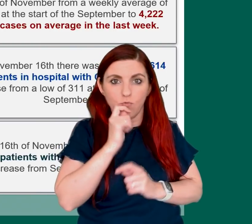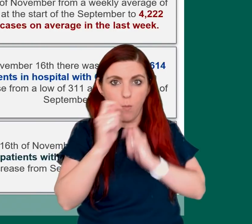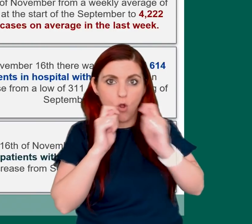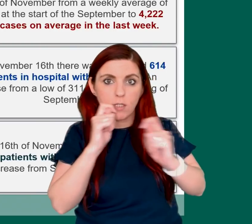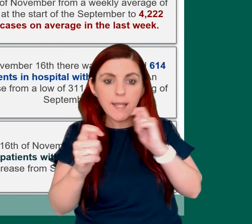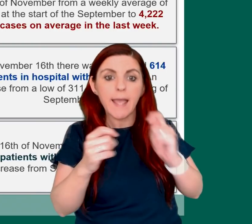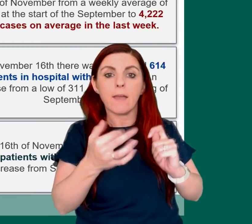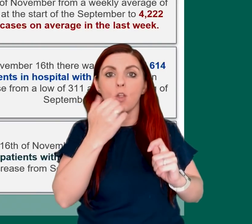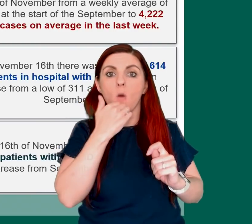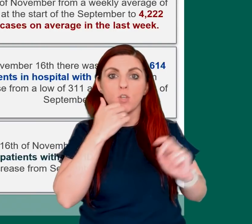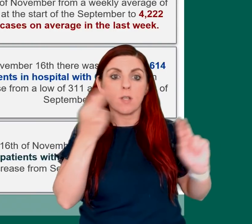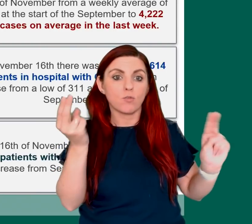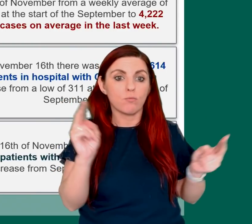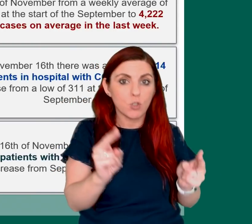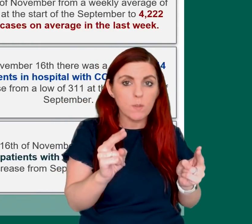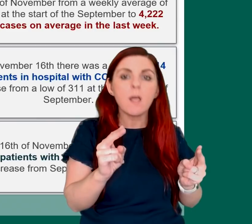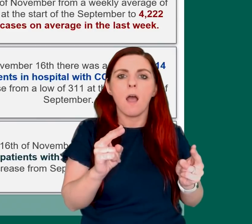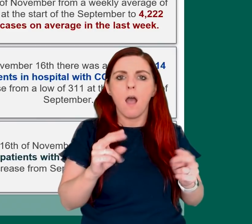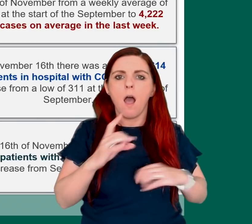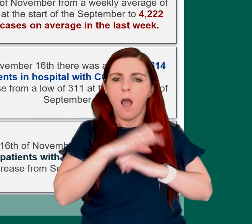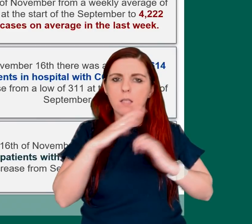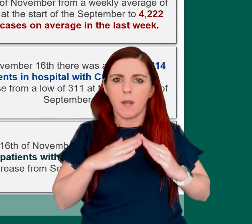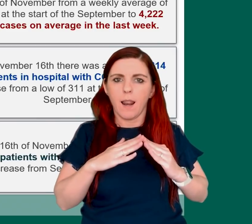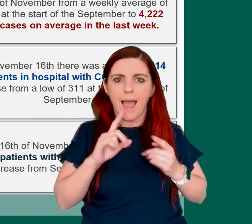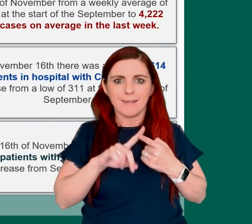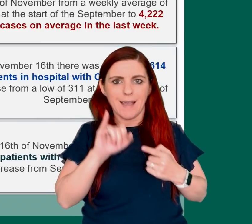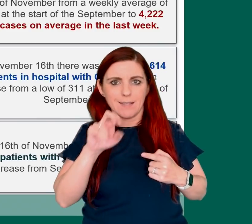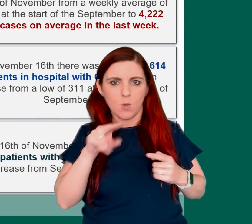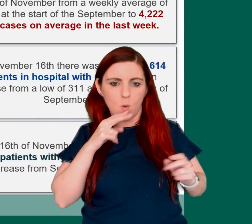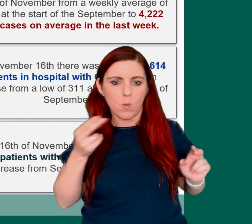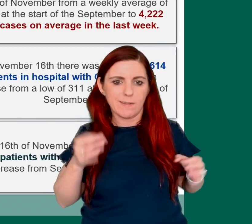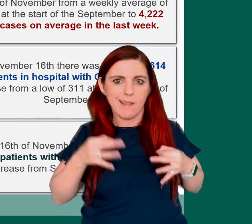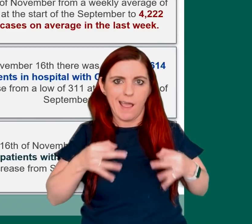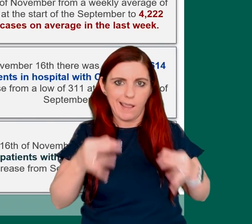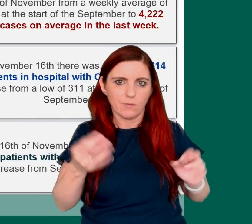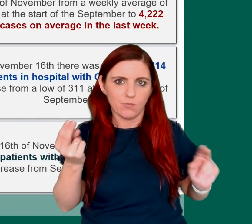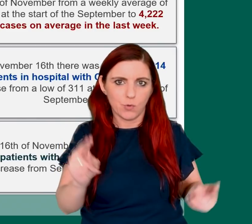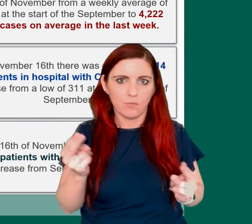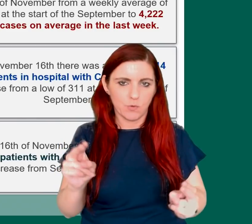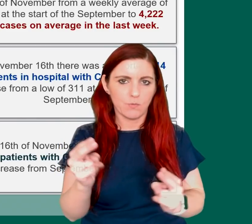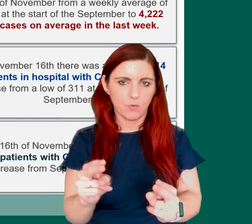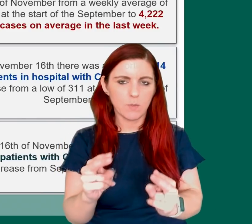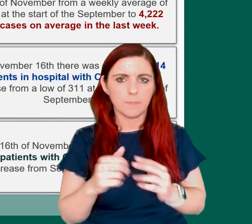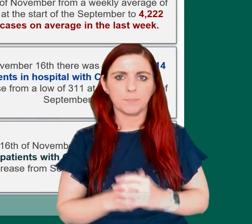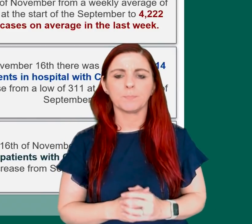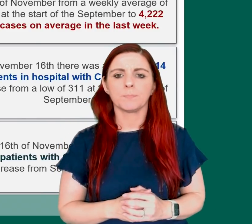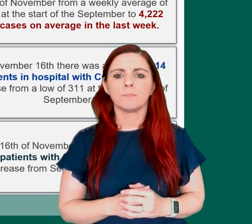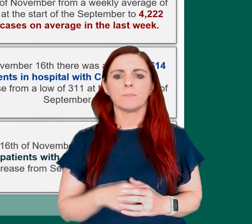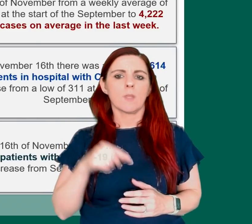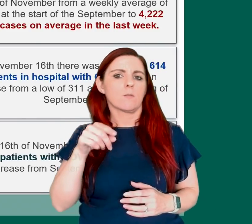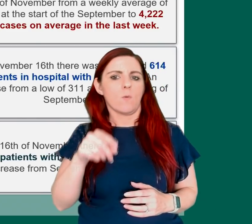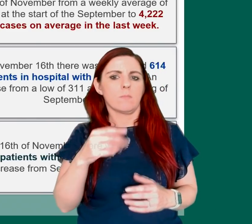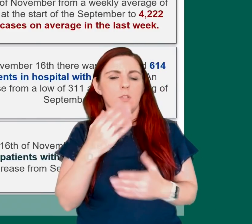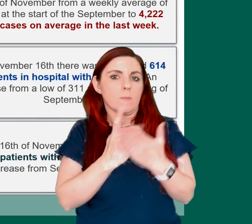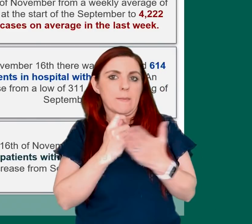and goes through our hospital system, before all those people hopefully get better after a long length of stay that can be upwards of